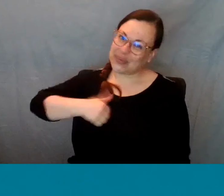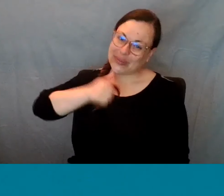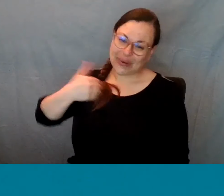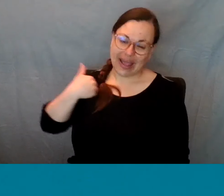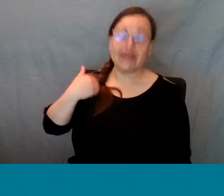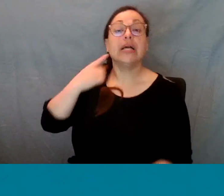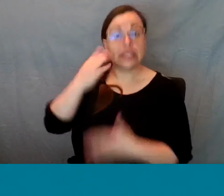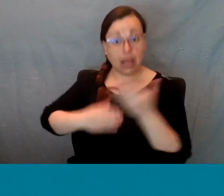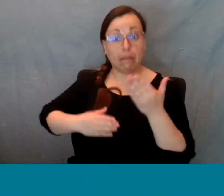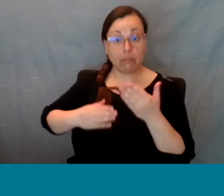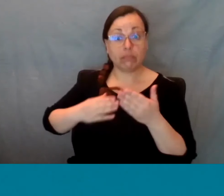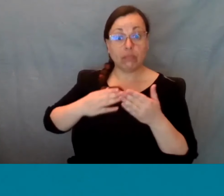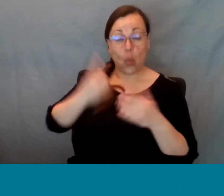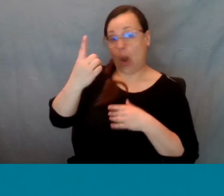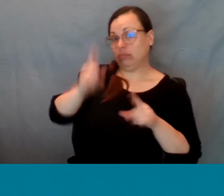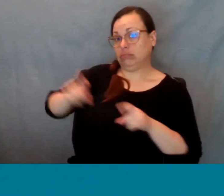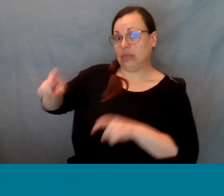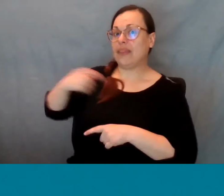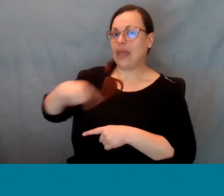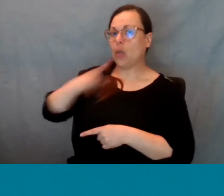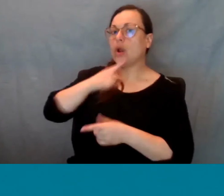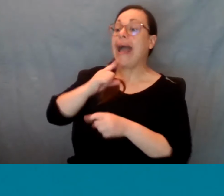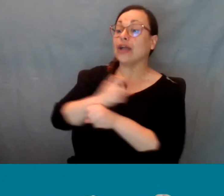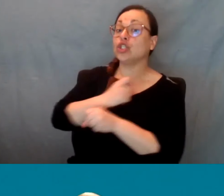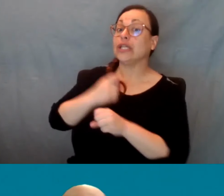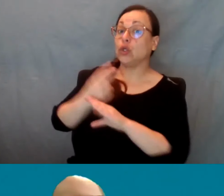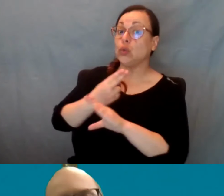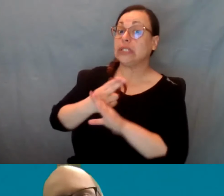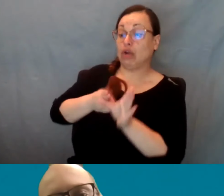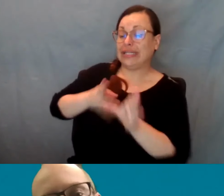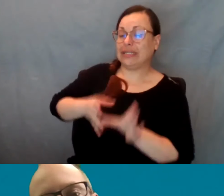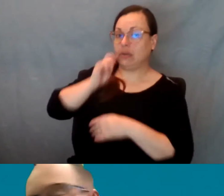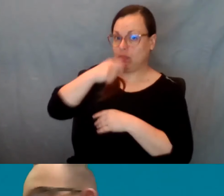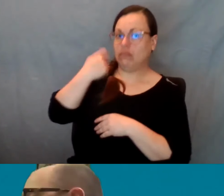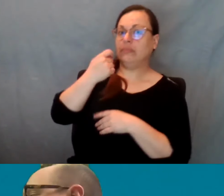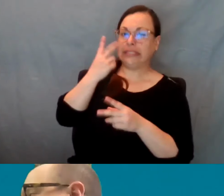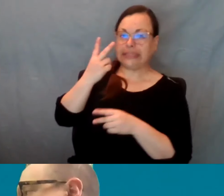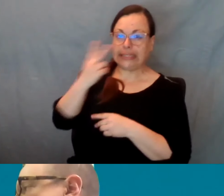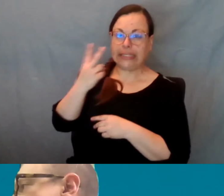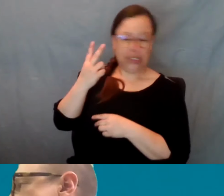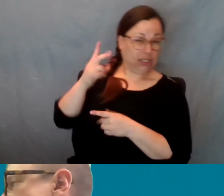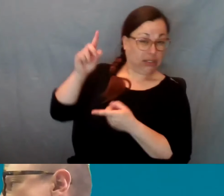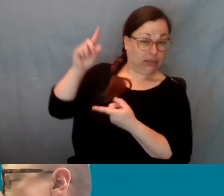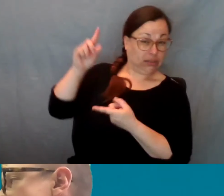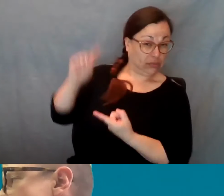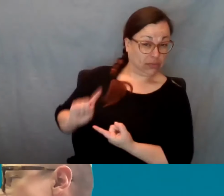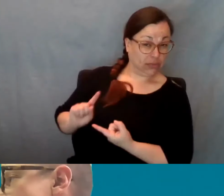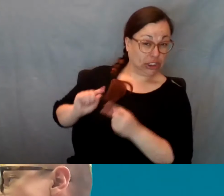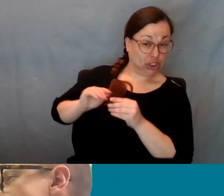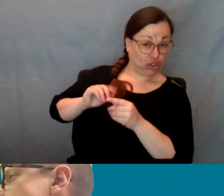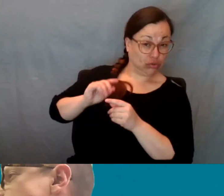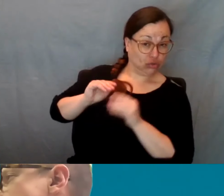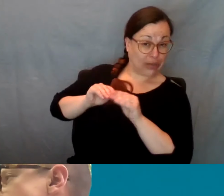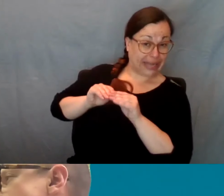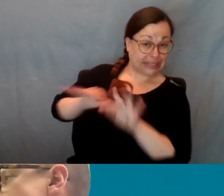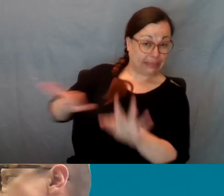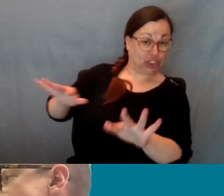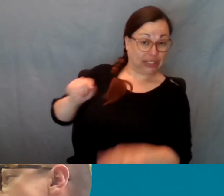transmission. They were taking swabs every week from the participants and did not show a significant reduction of transmission, but there are studies going on